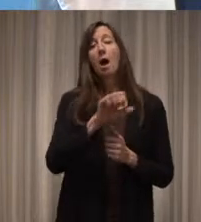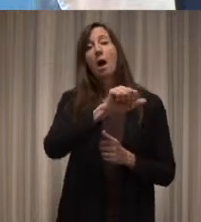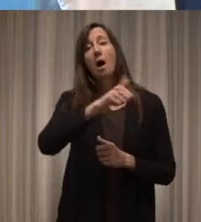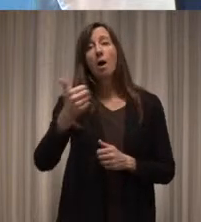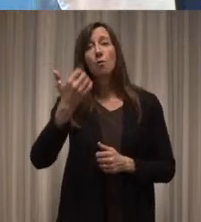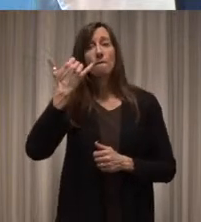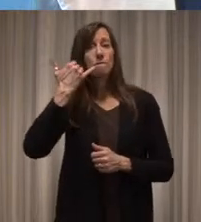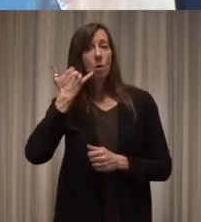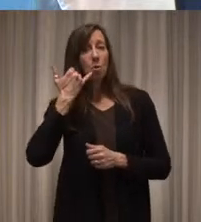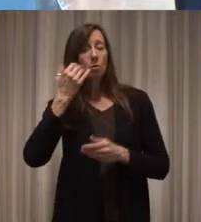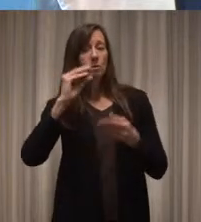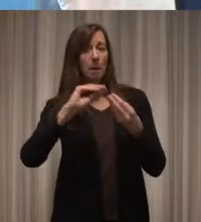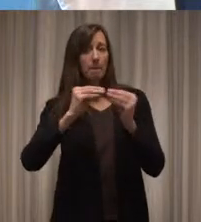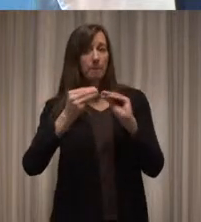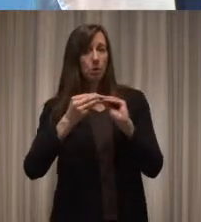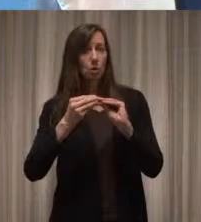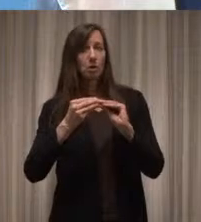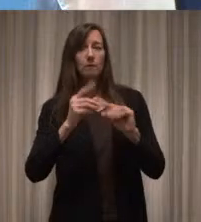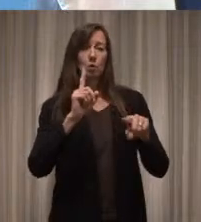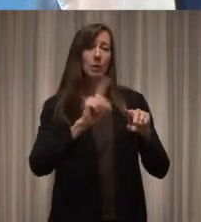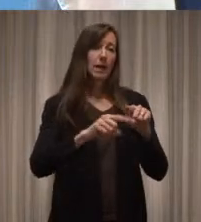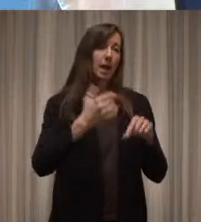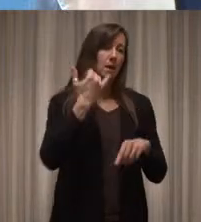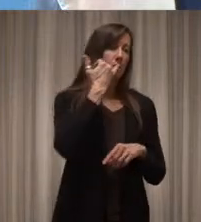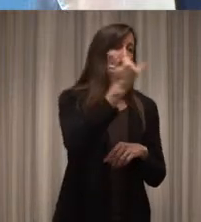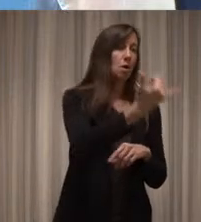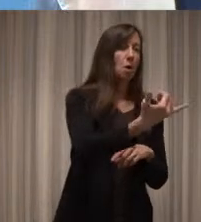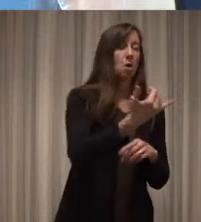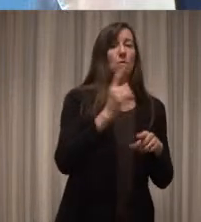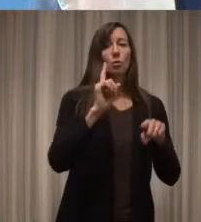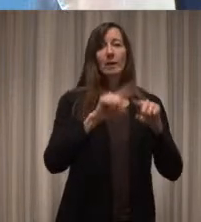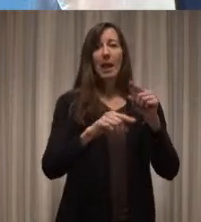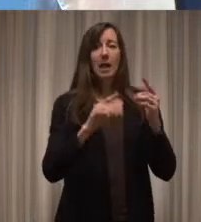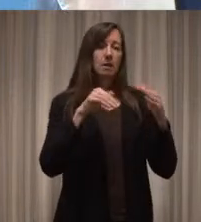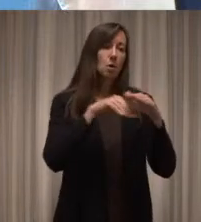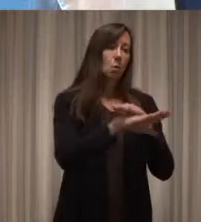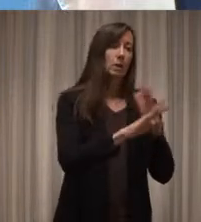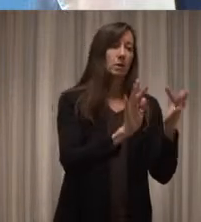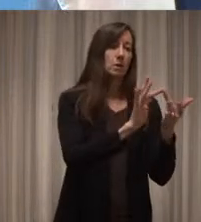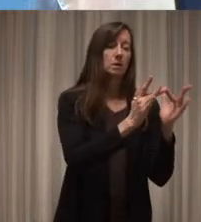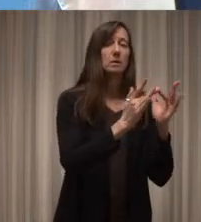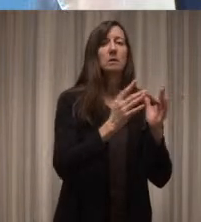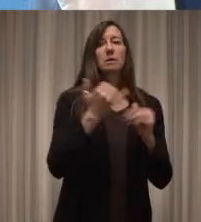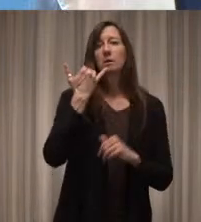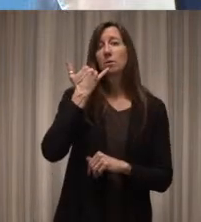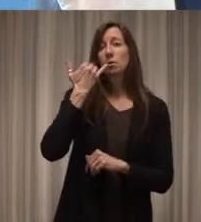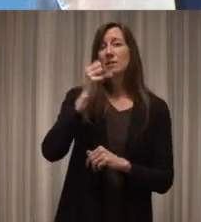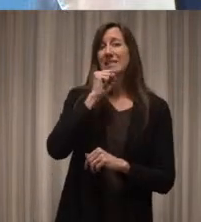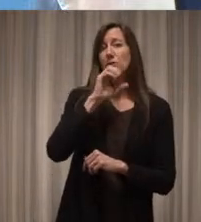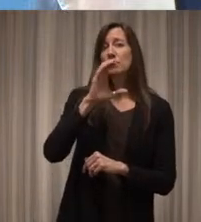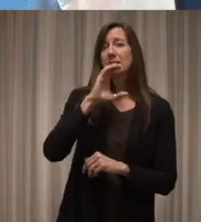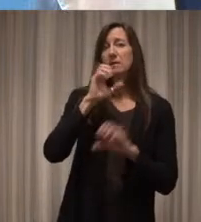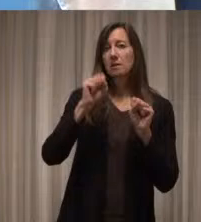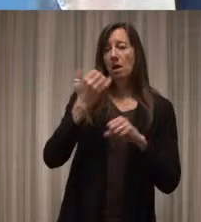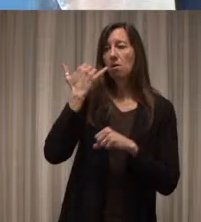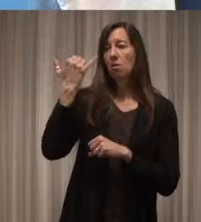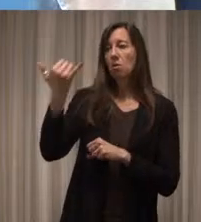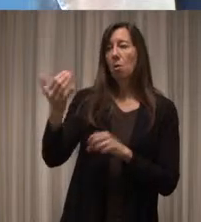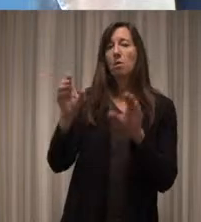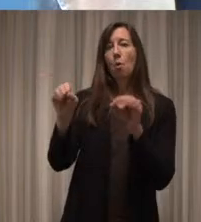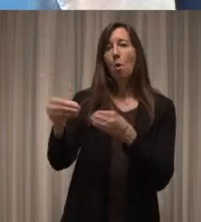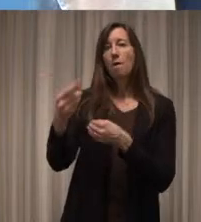if you're not able to call the Recovery Service Center, if you are a senior, you can call our Office for the Aging. That number specifically